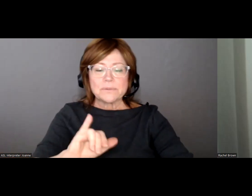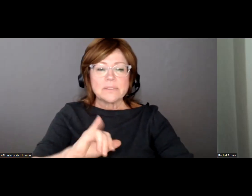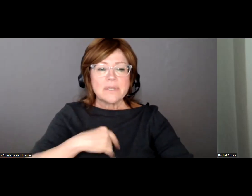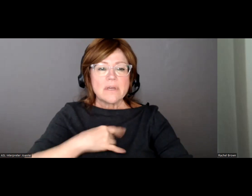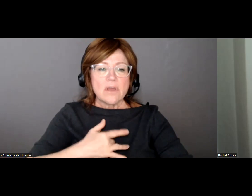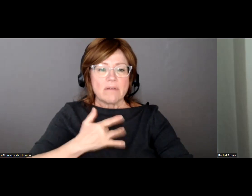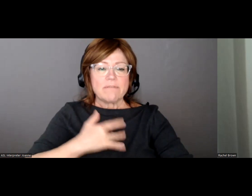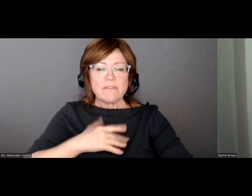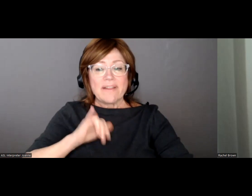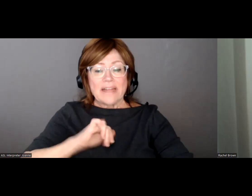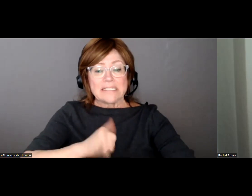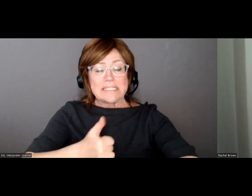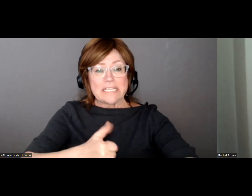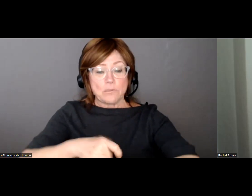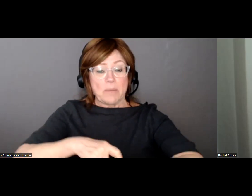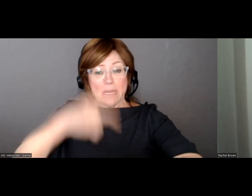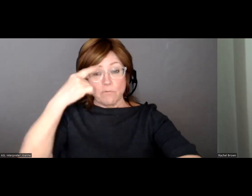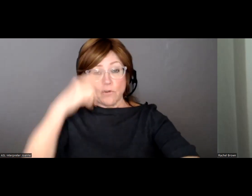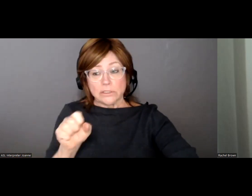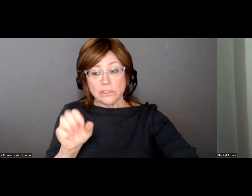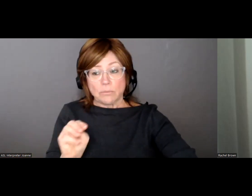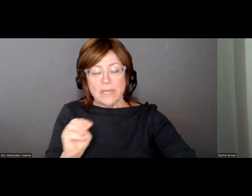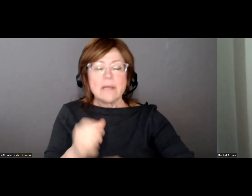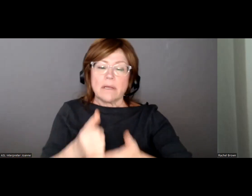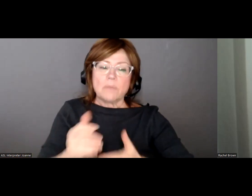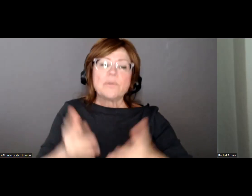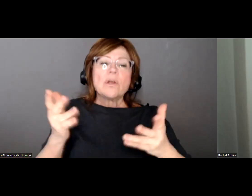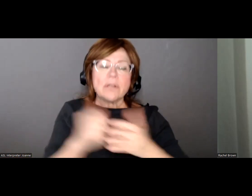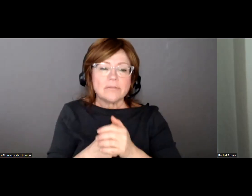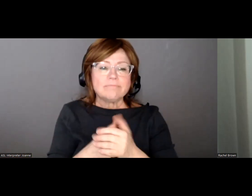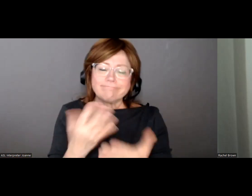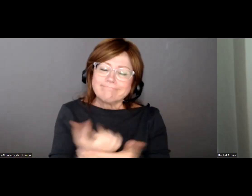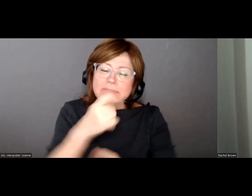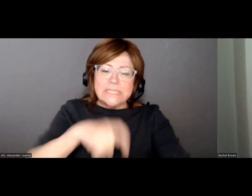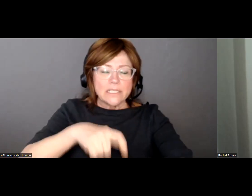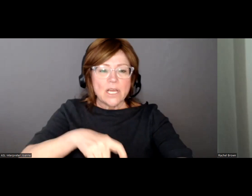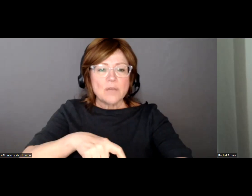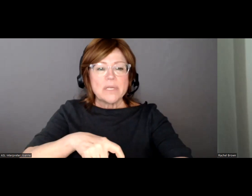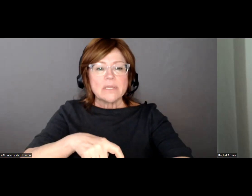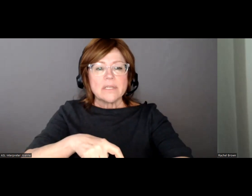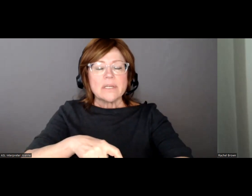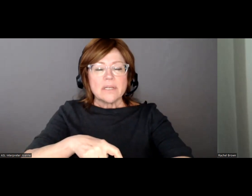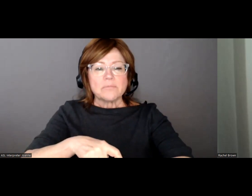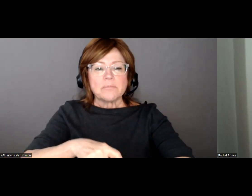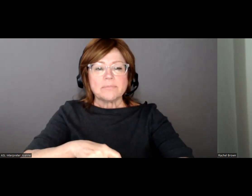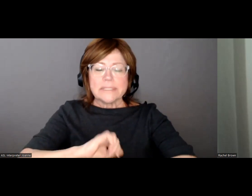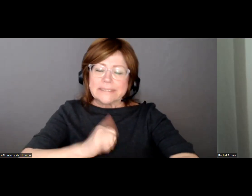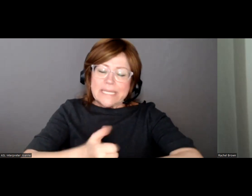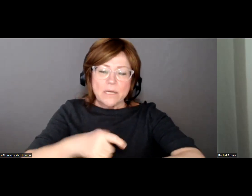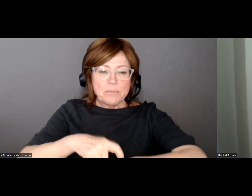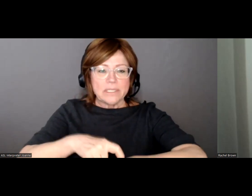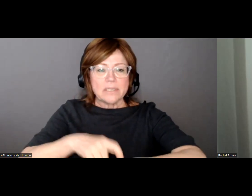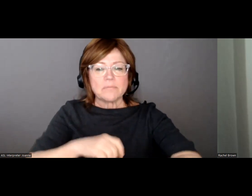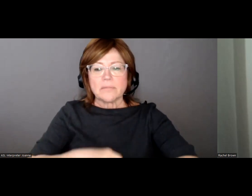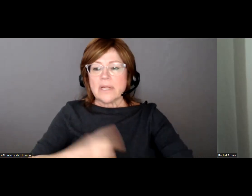find it really helpful to sort of, make the time and schedule it in for yourself. And someone in the